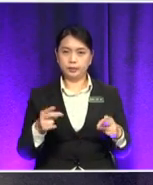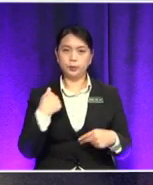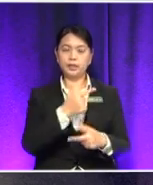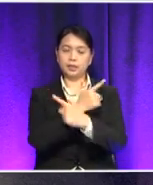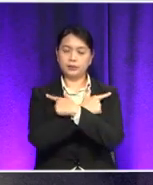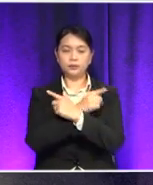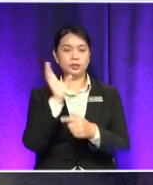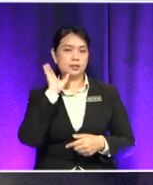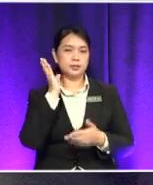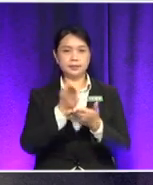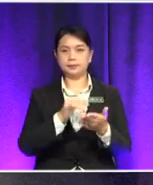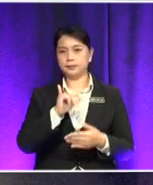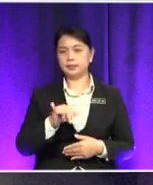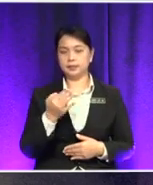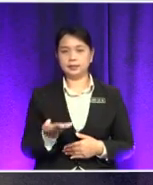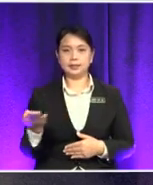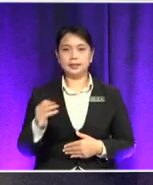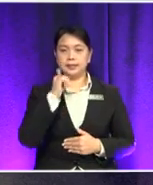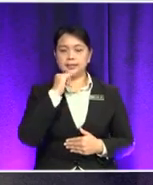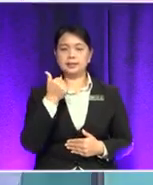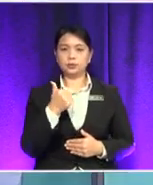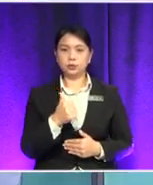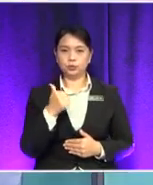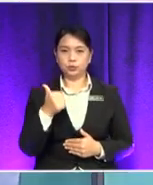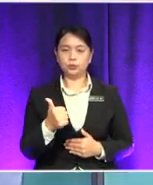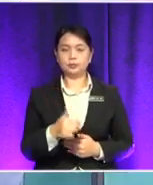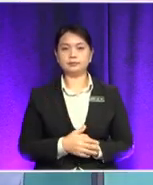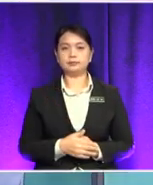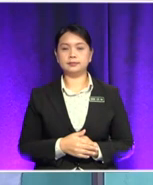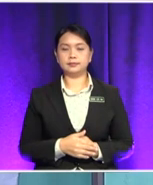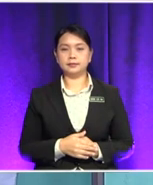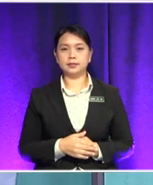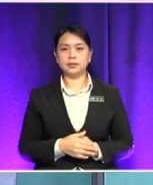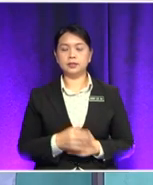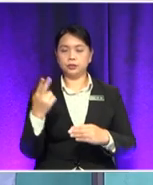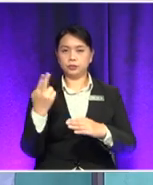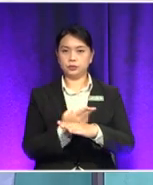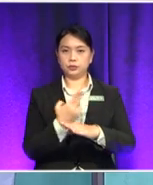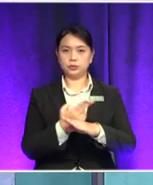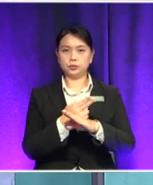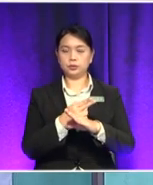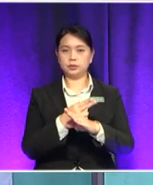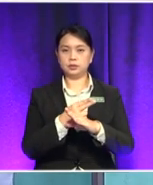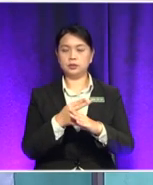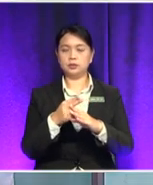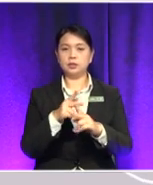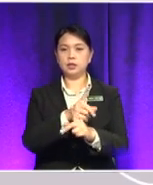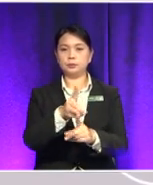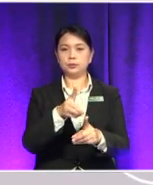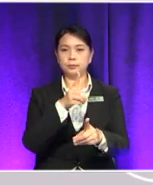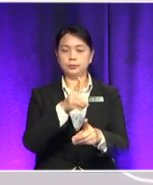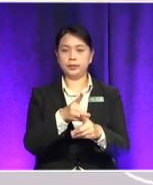happen. Okay, last but not least is signing off. Use an appropriate signature ending, for example,